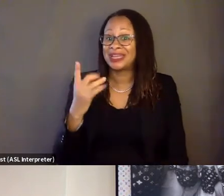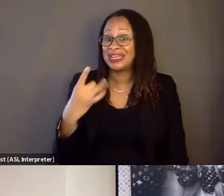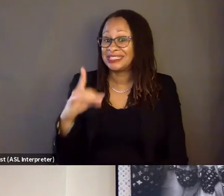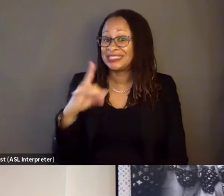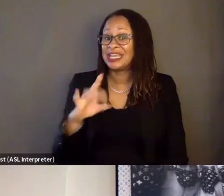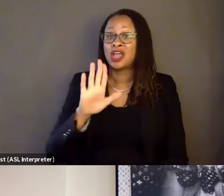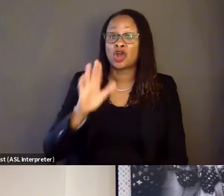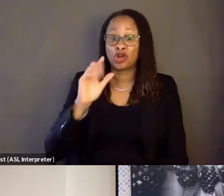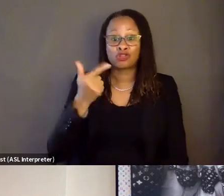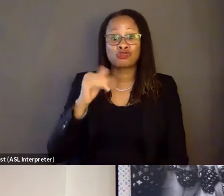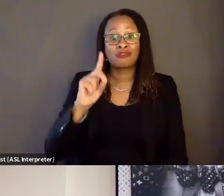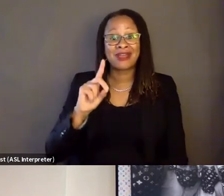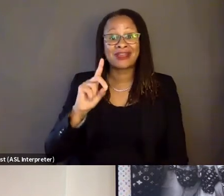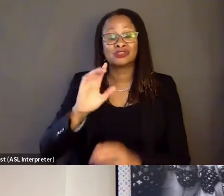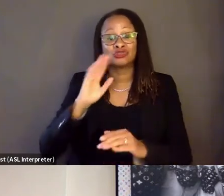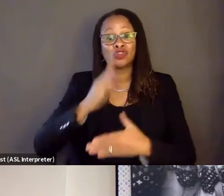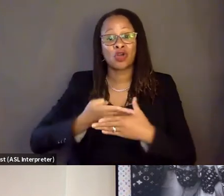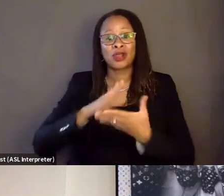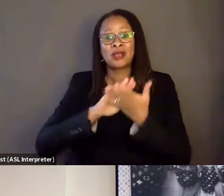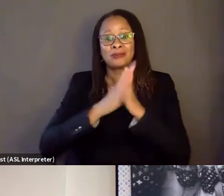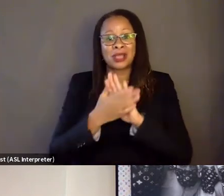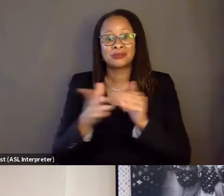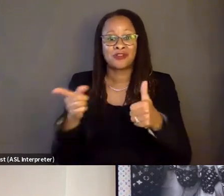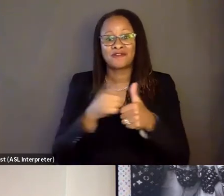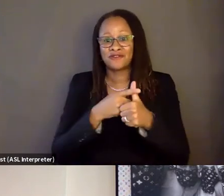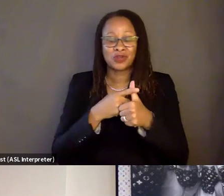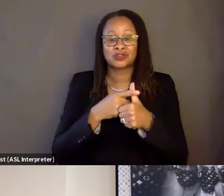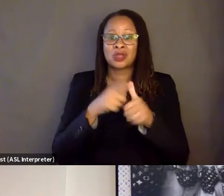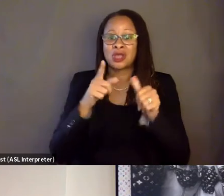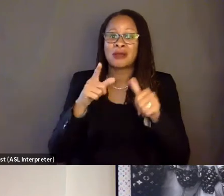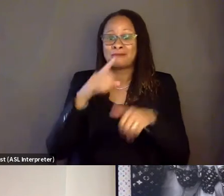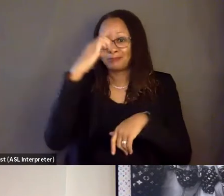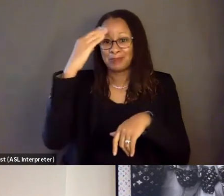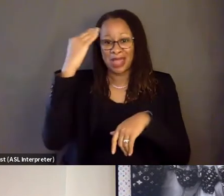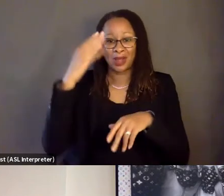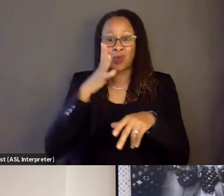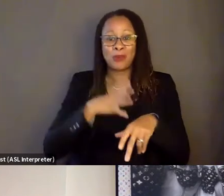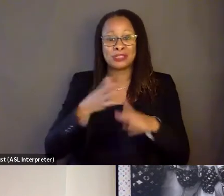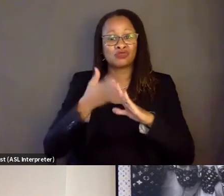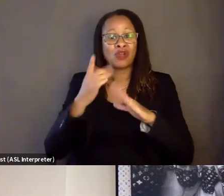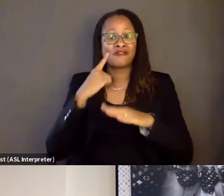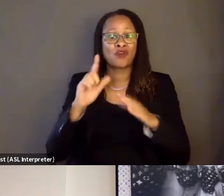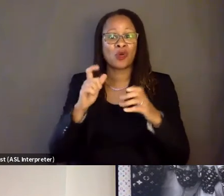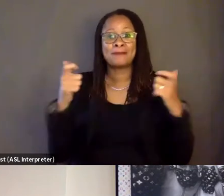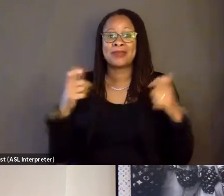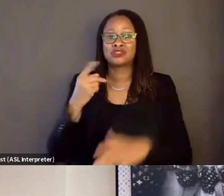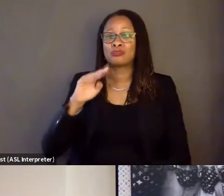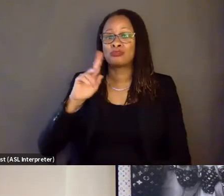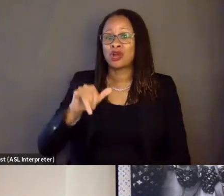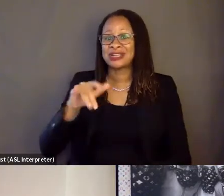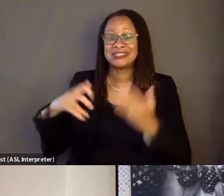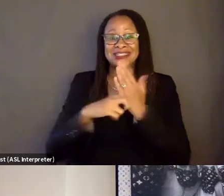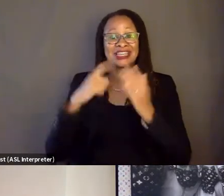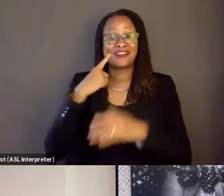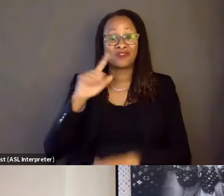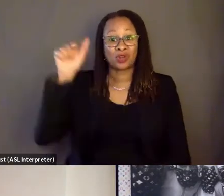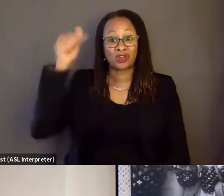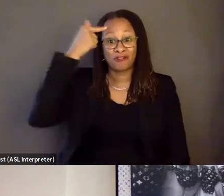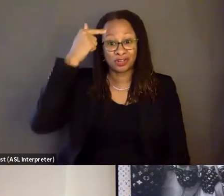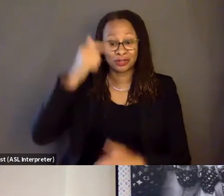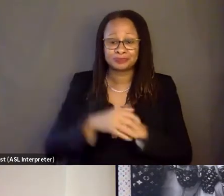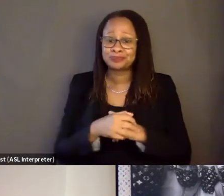on a major party ticket running for governor. So, you know, we find ourselves in a crisis, of course, but,